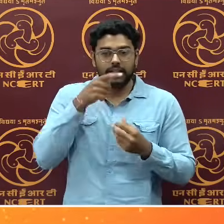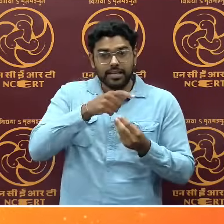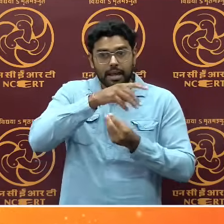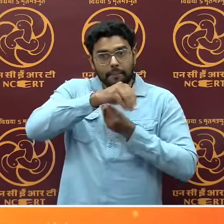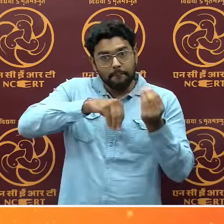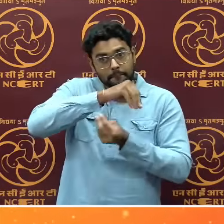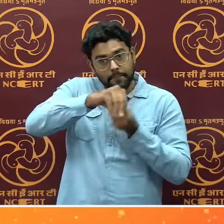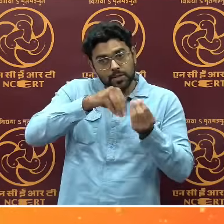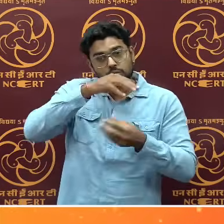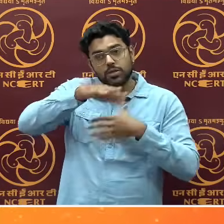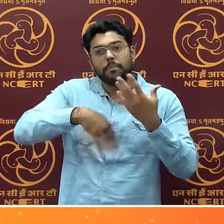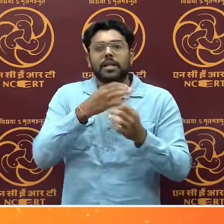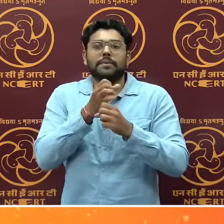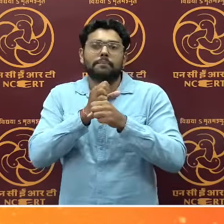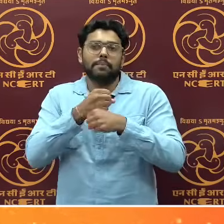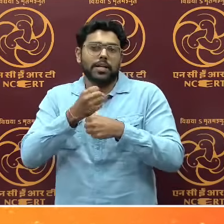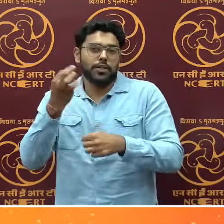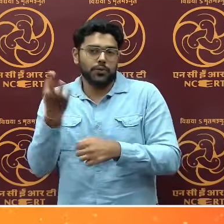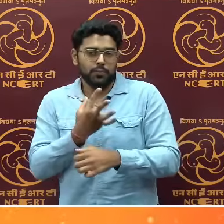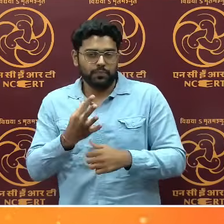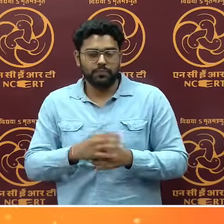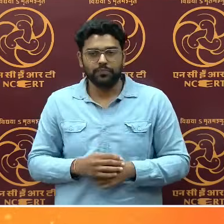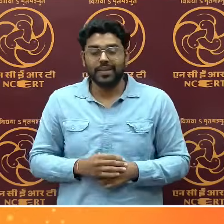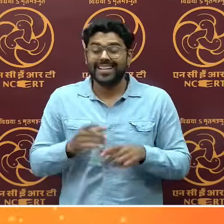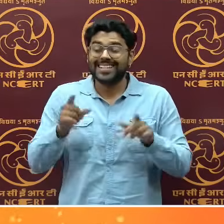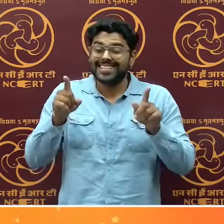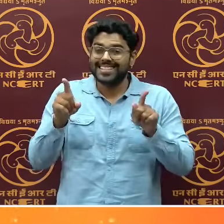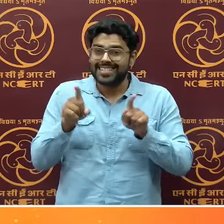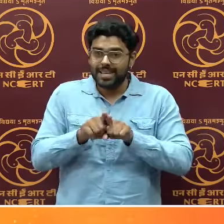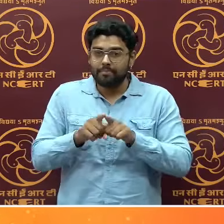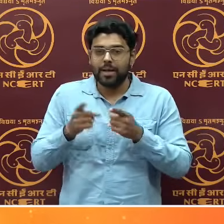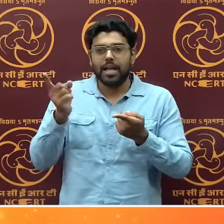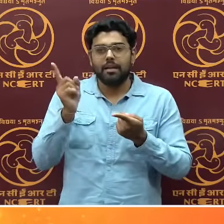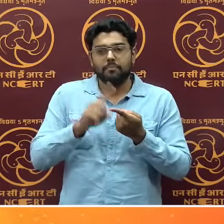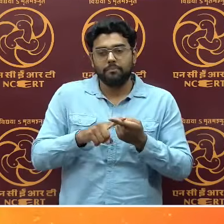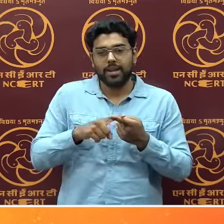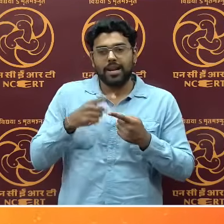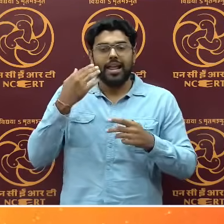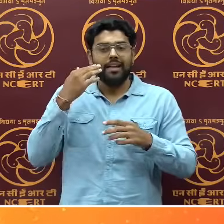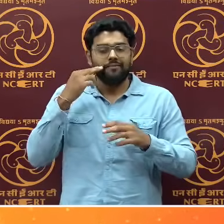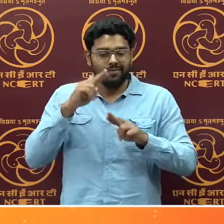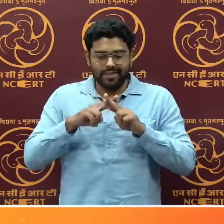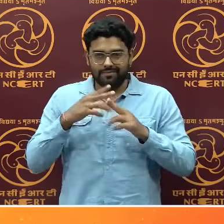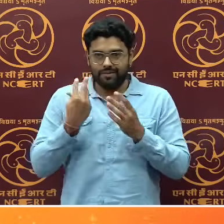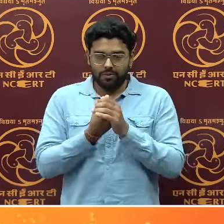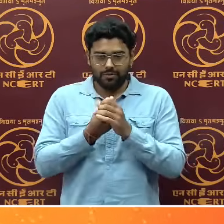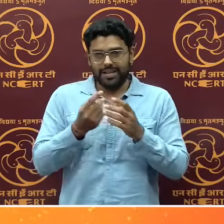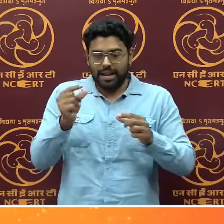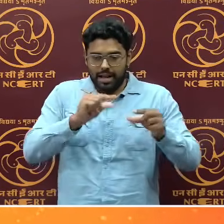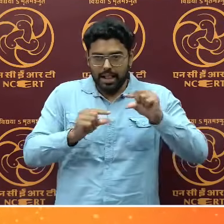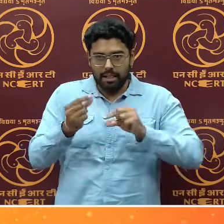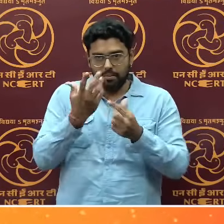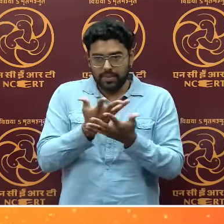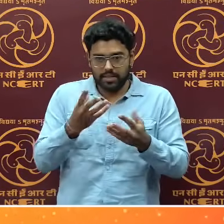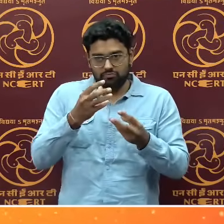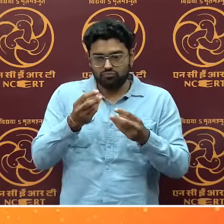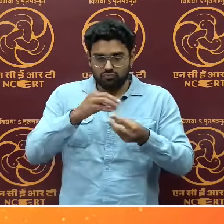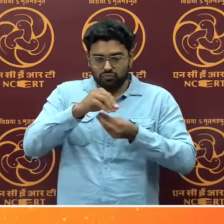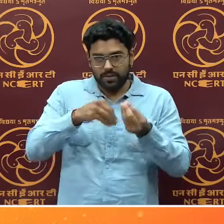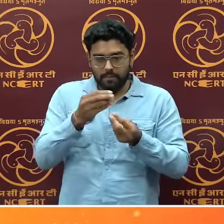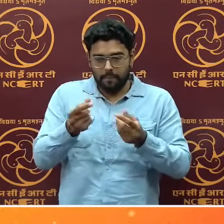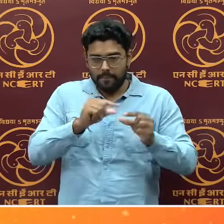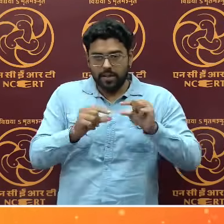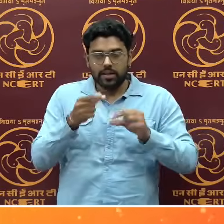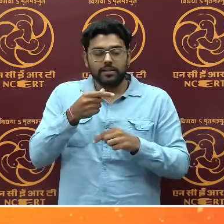mixed together. Yes. Yes. So same thing happen when we prepare mixtures chemically. Now how do we define